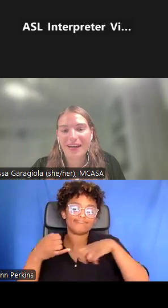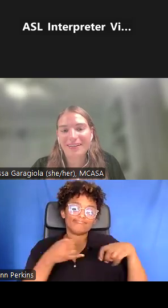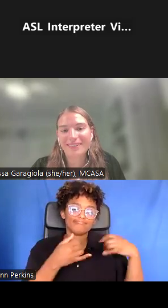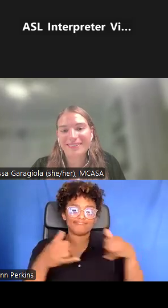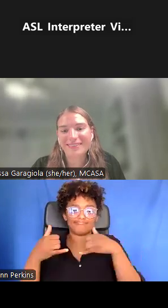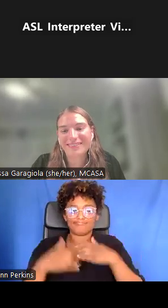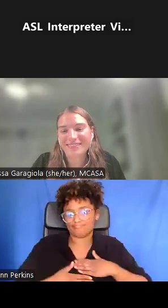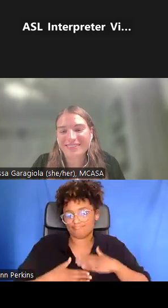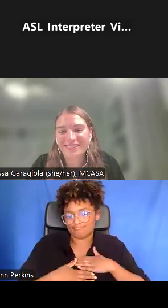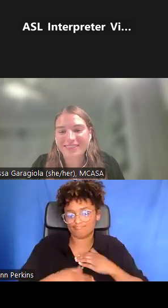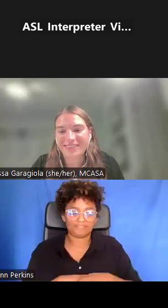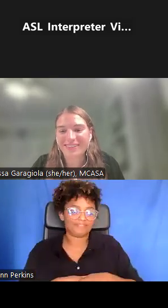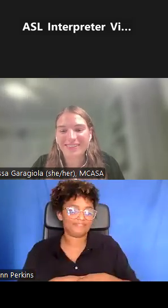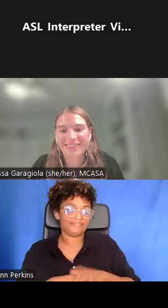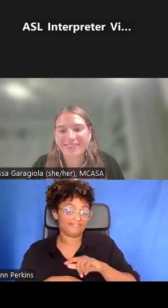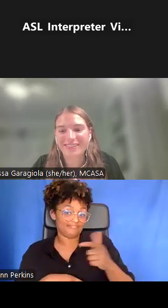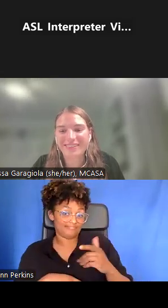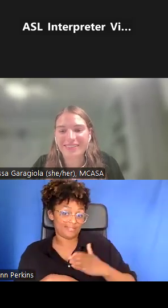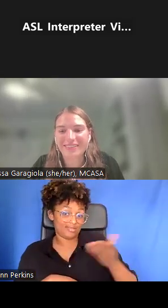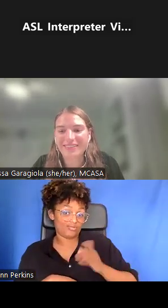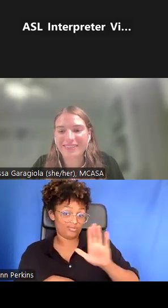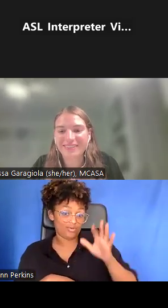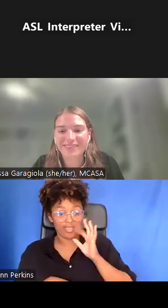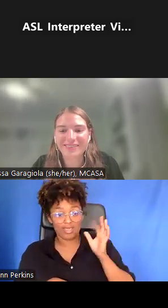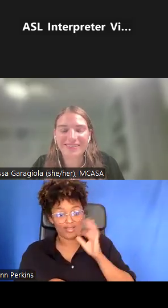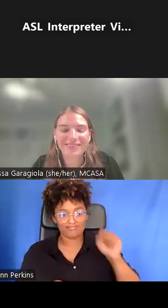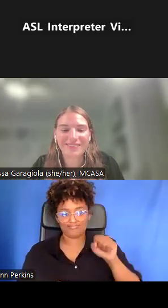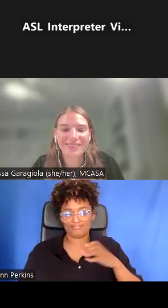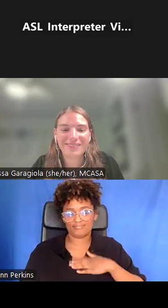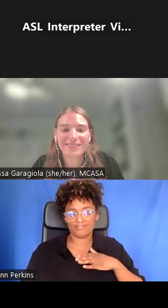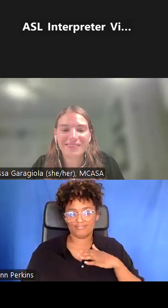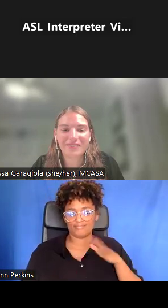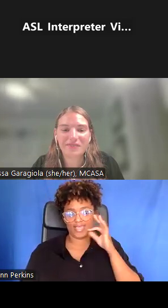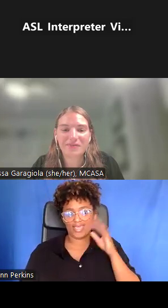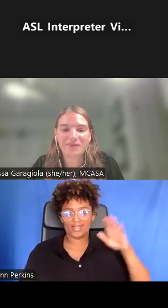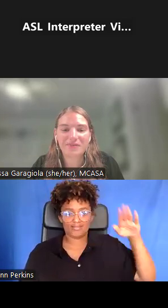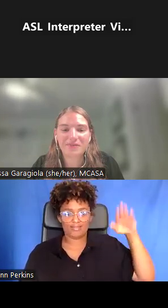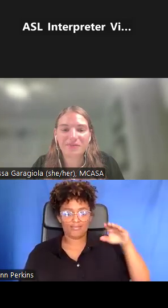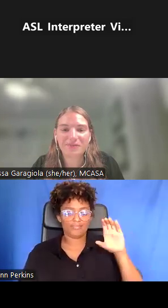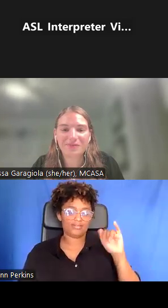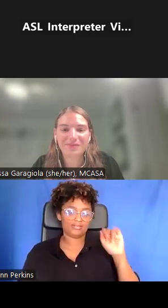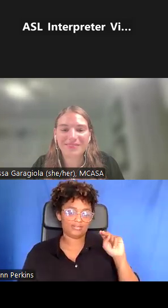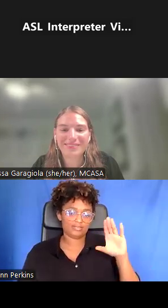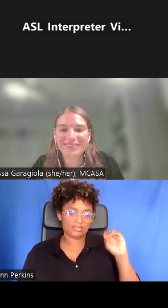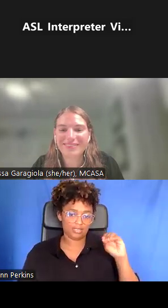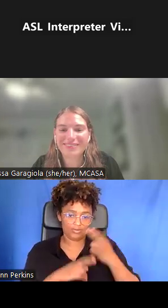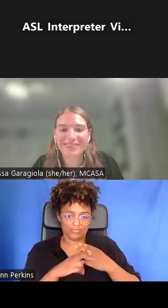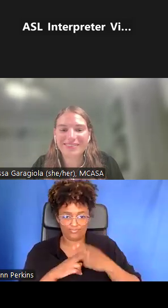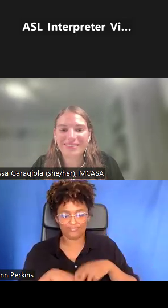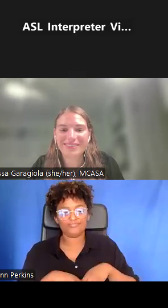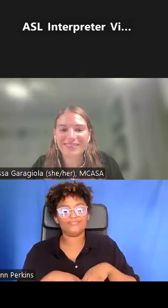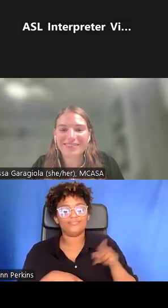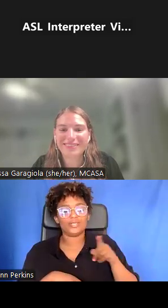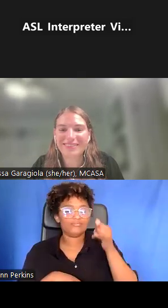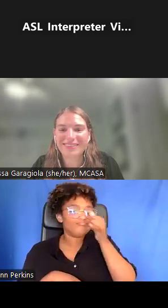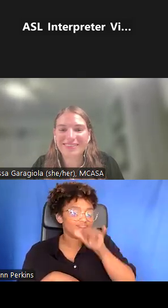introduce your cat. Yeah, this is Cinco, the top one. He is a very poofy orange cat.